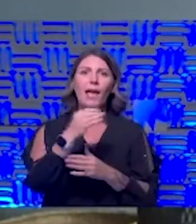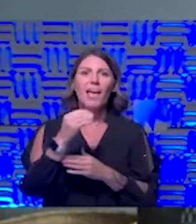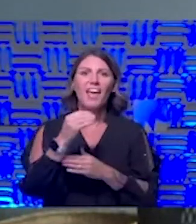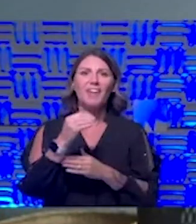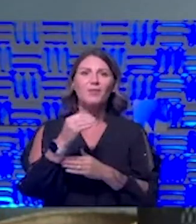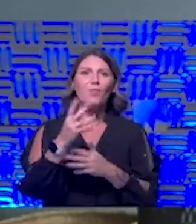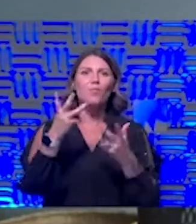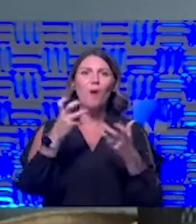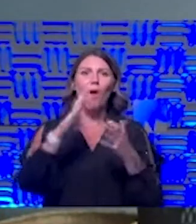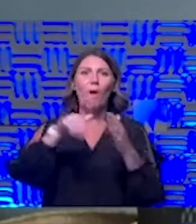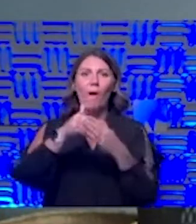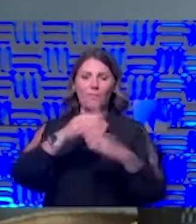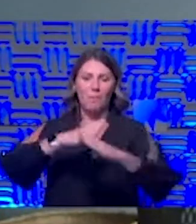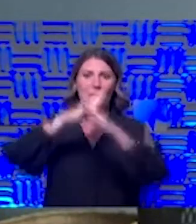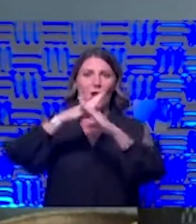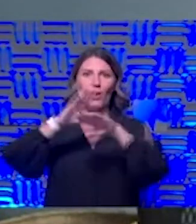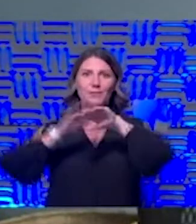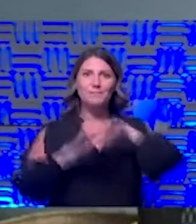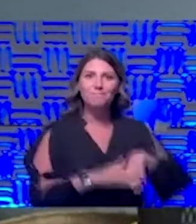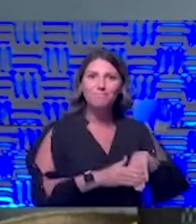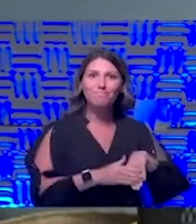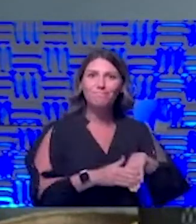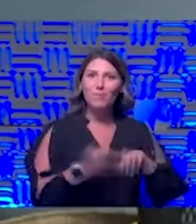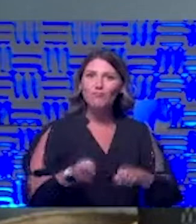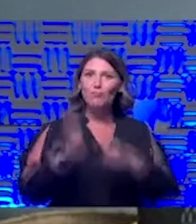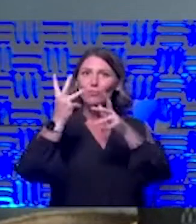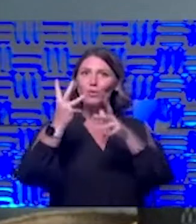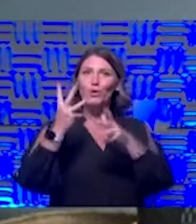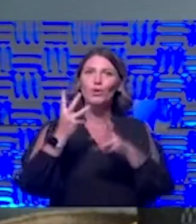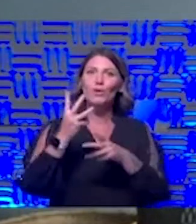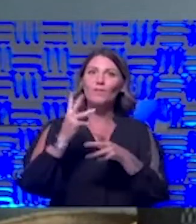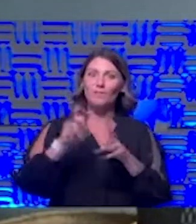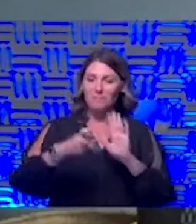barriers to treatment so that this service is free to folks who need it.